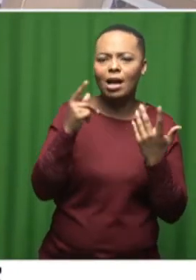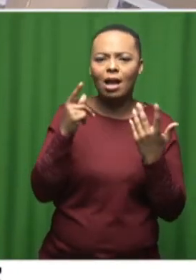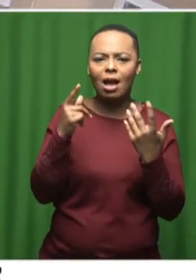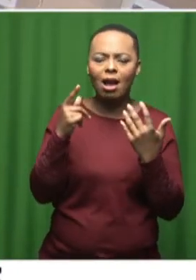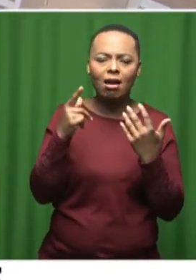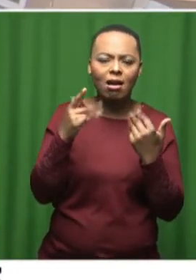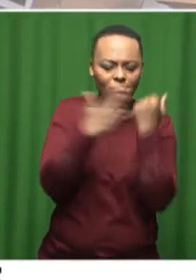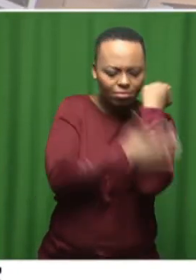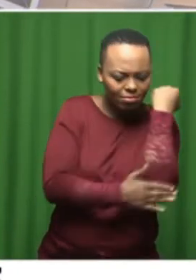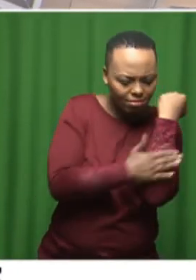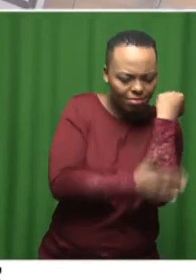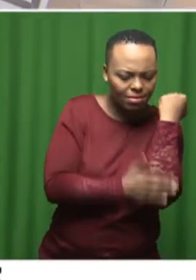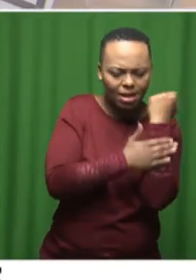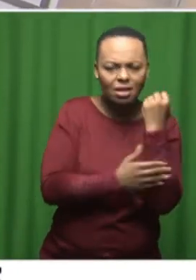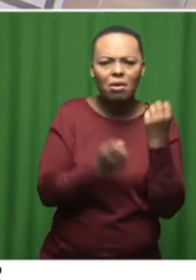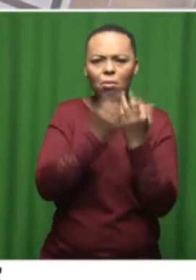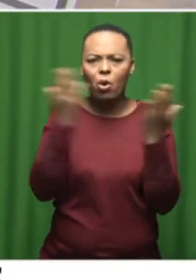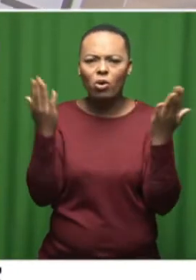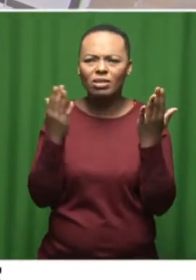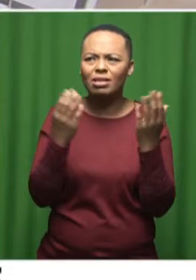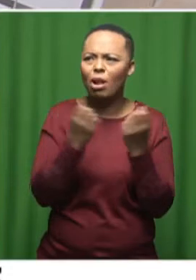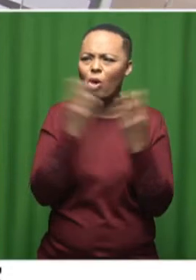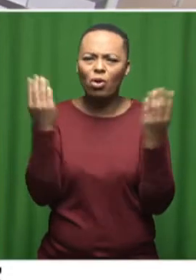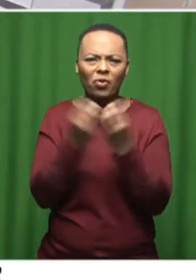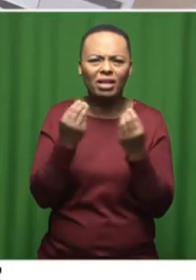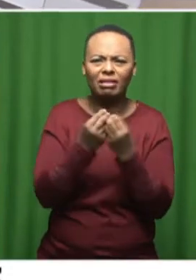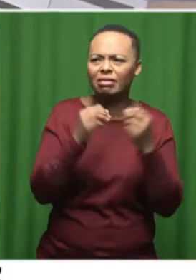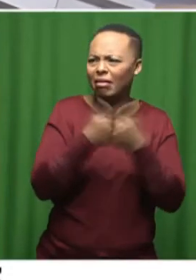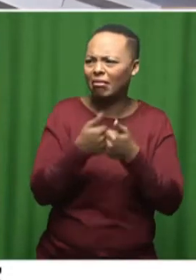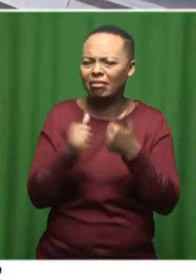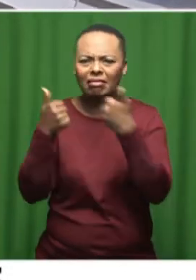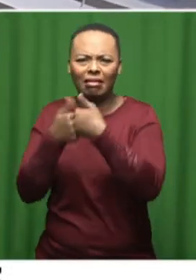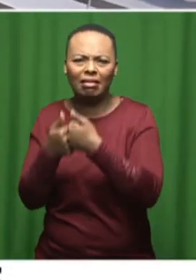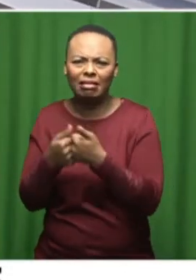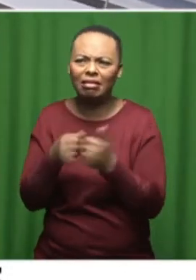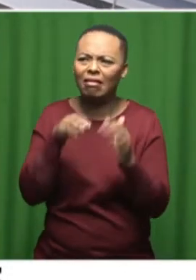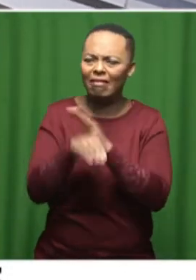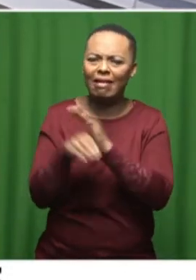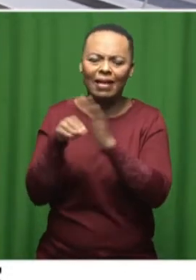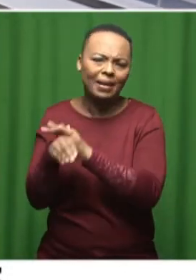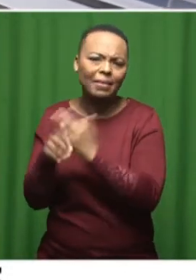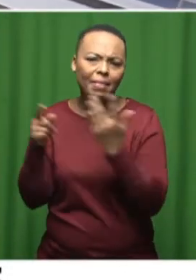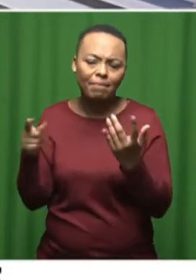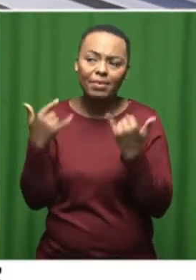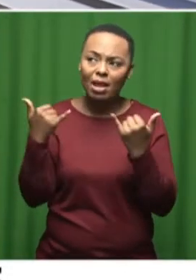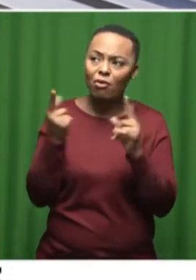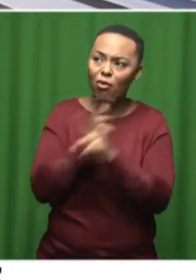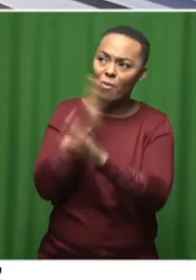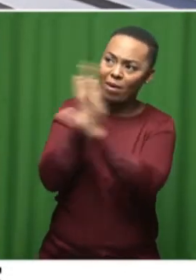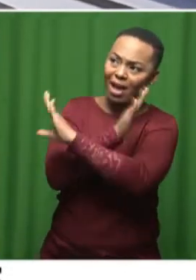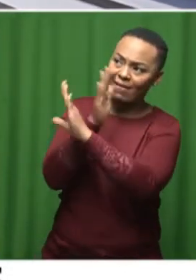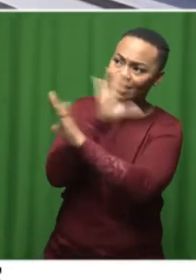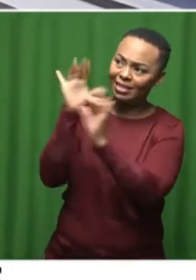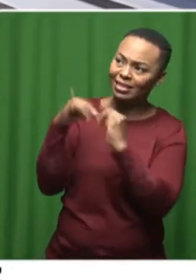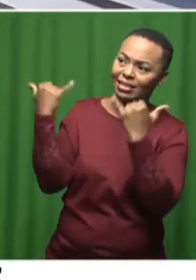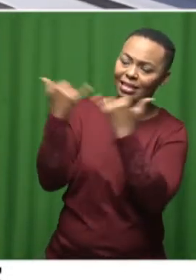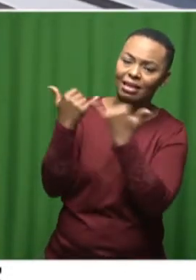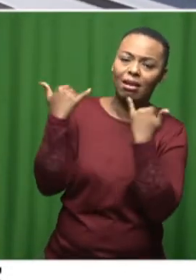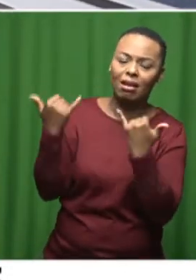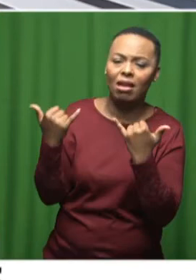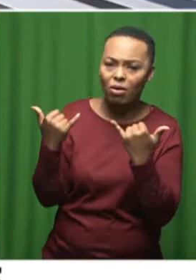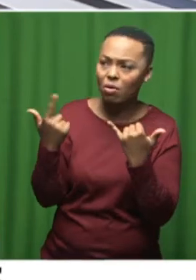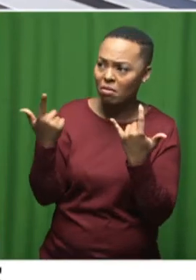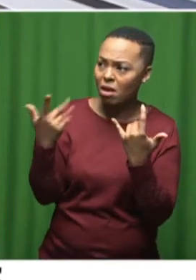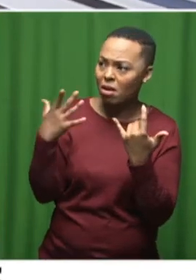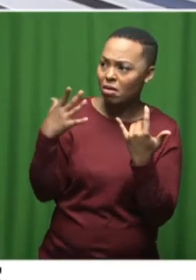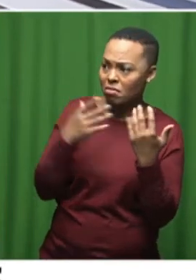cash-strapped, how have you found the going there? And also from the private sector perspective, are they actually willing